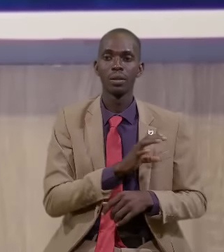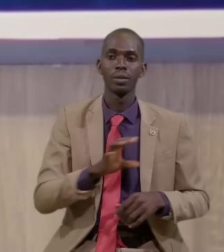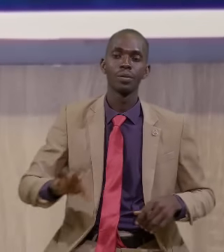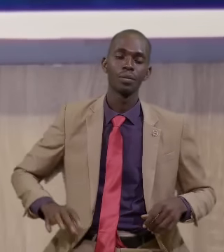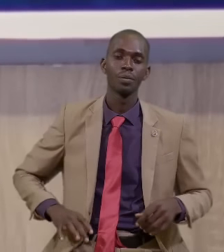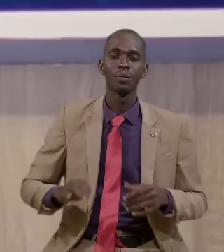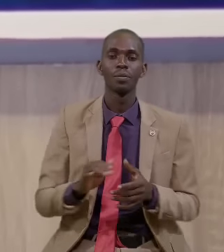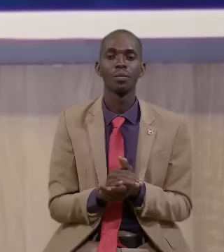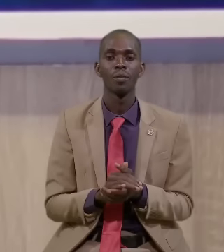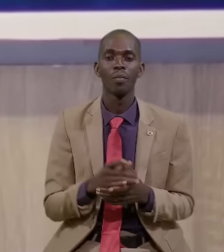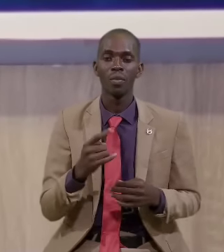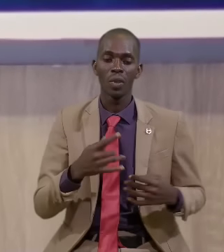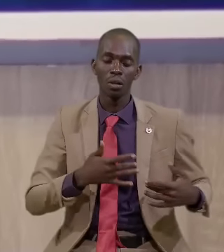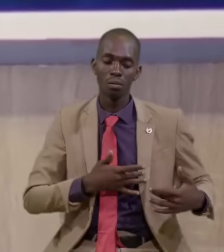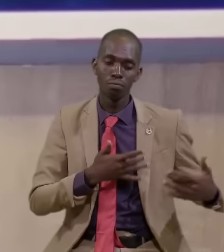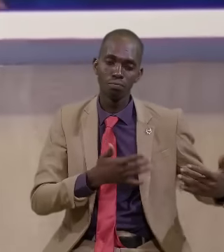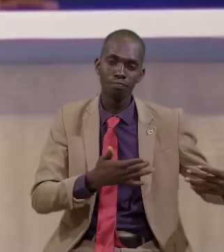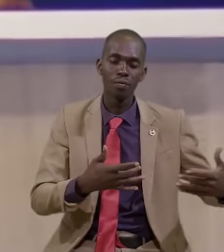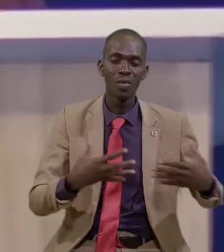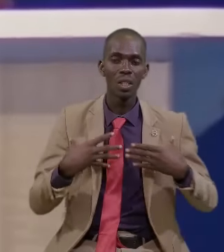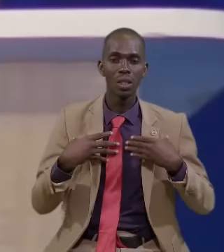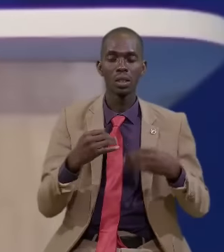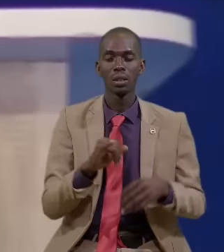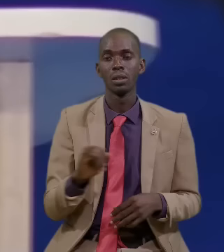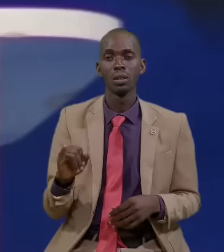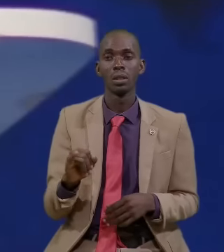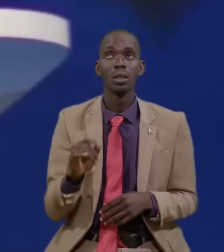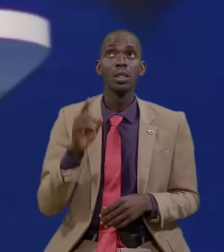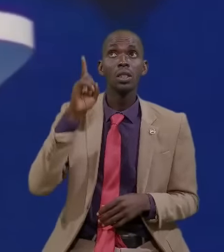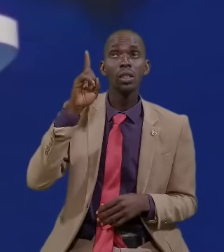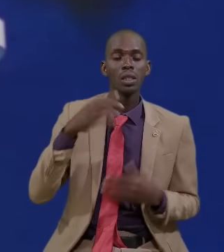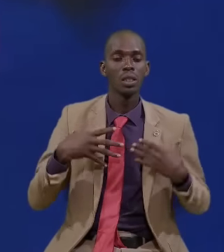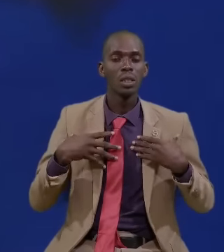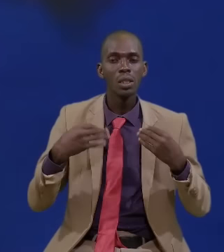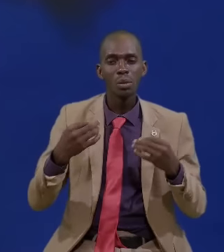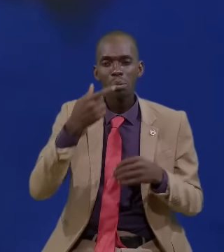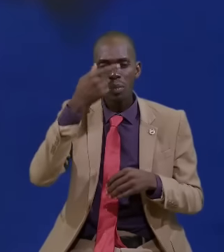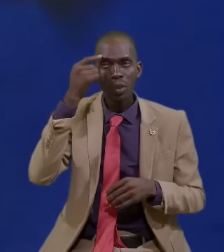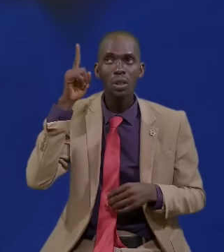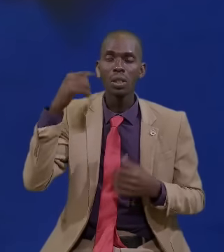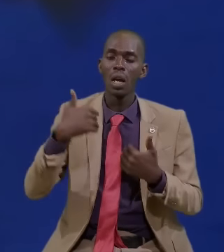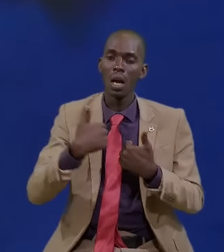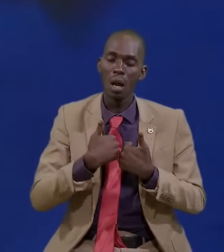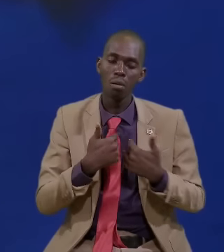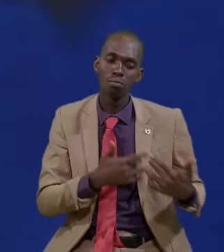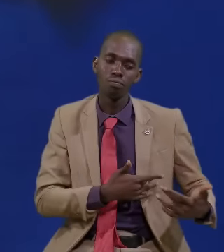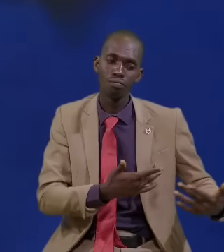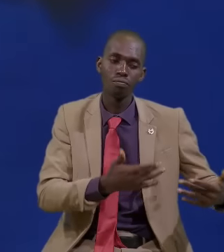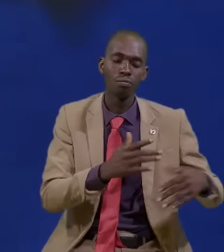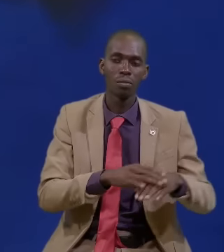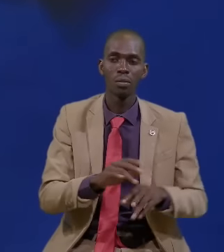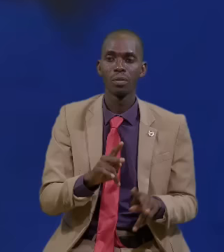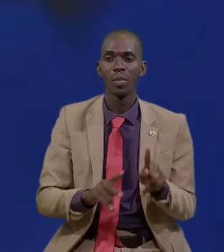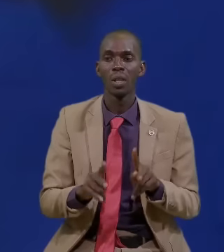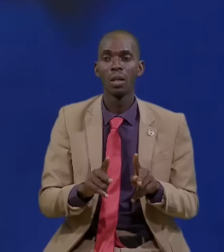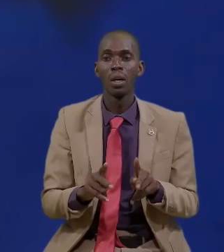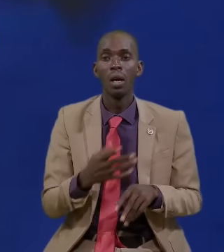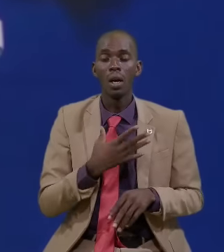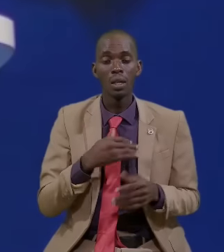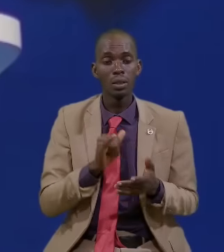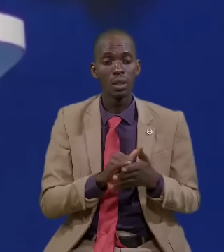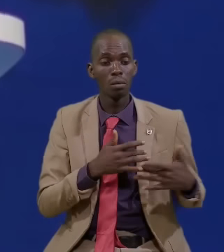The compassionate healing. He healed because he had compassion. And that compassion